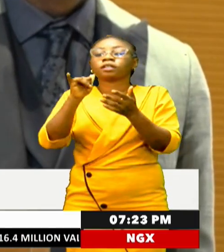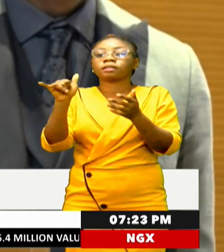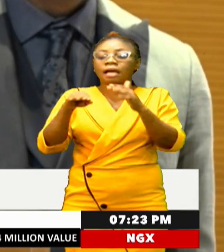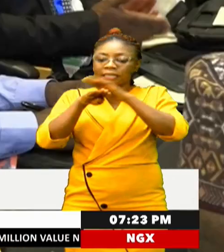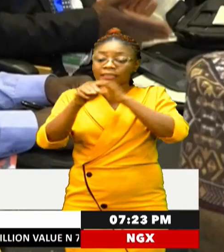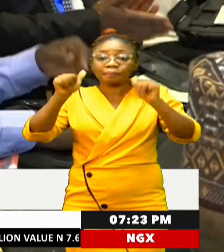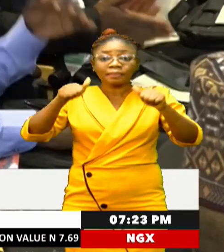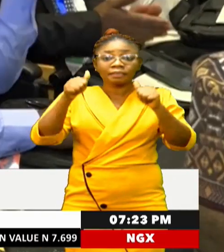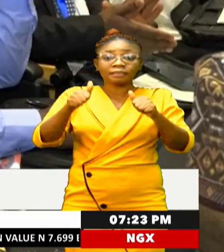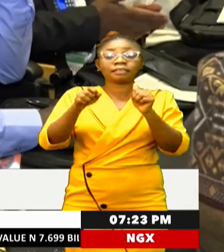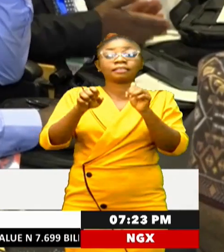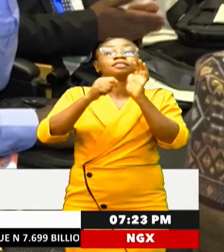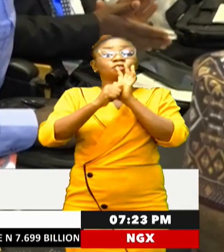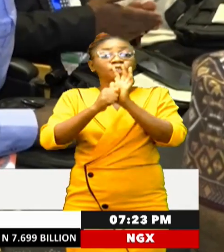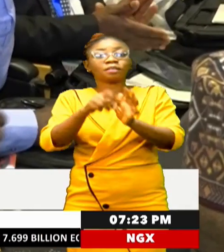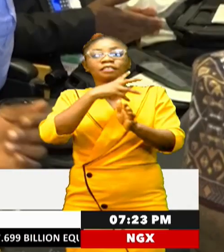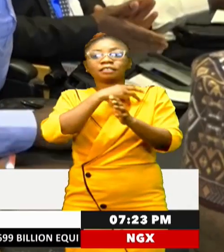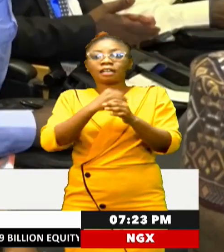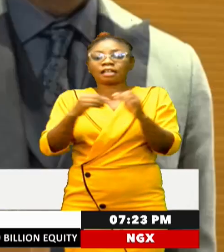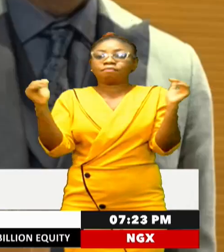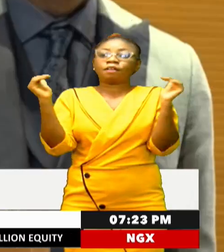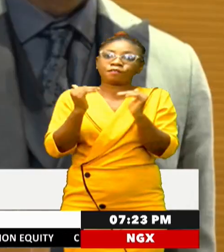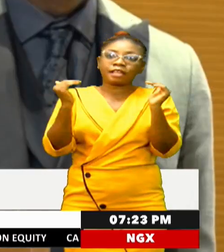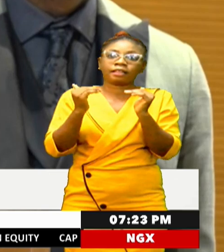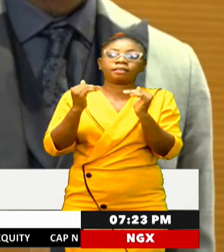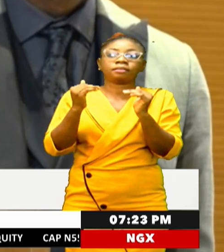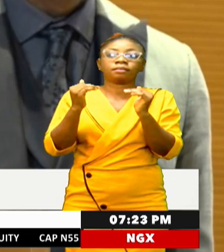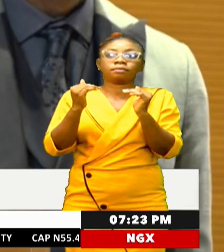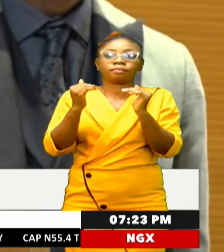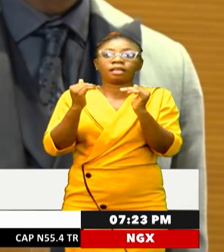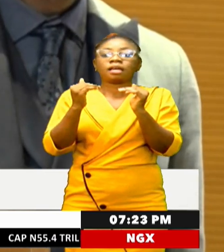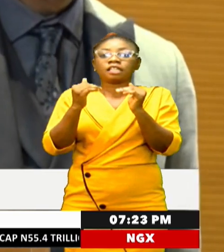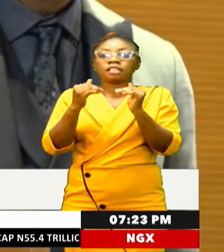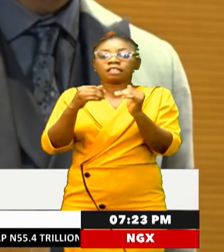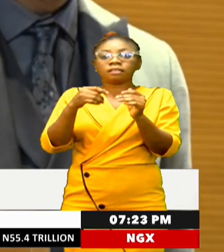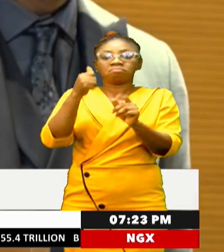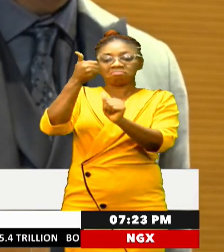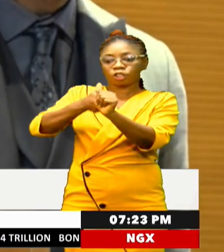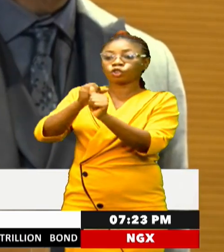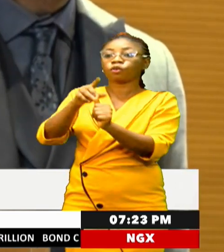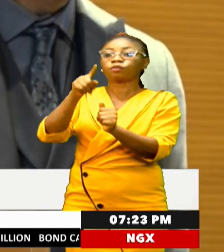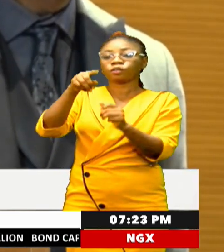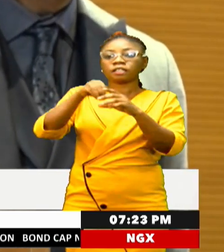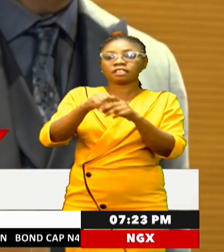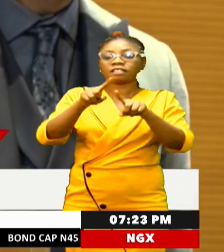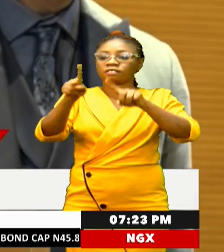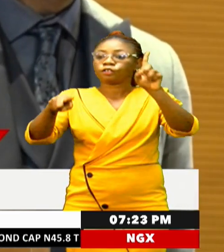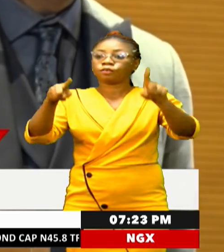accessibility, transparency, and fairness. Each of you, in your respective